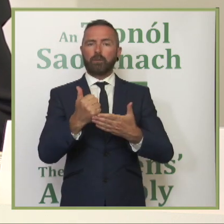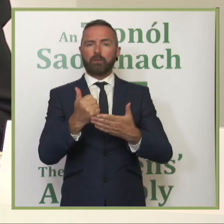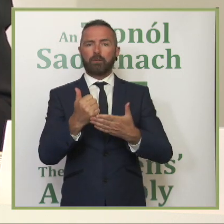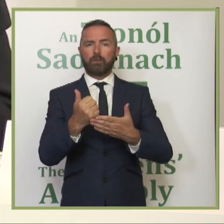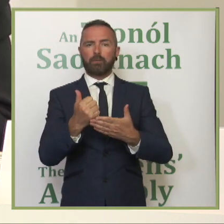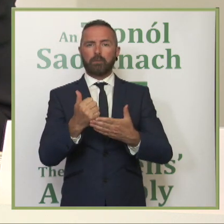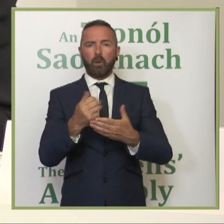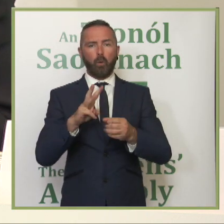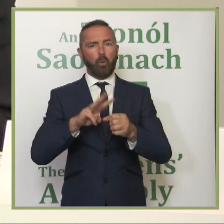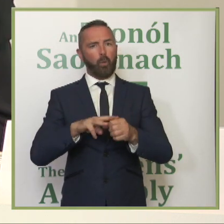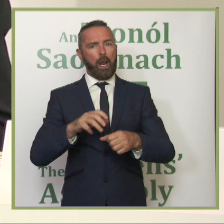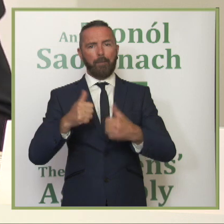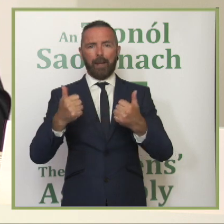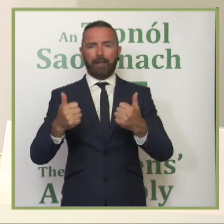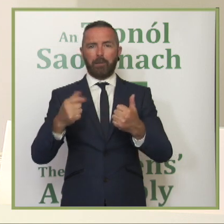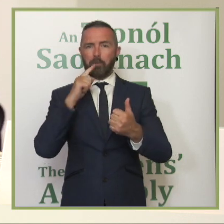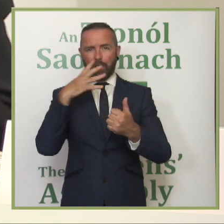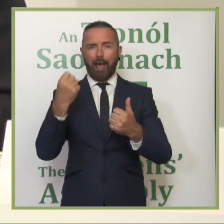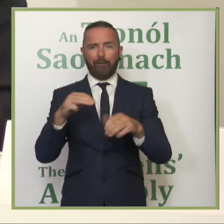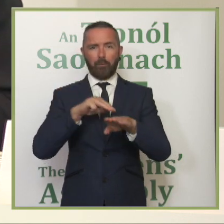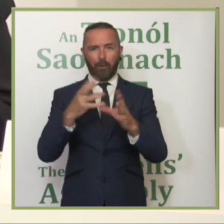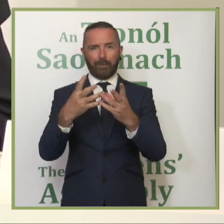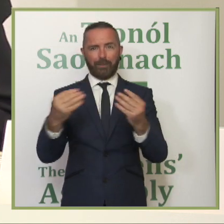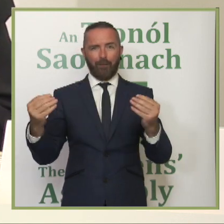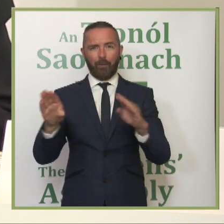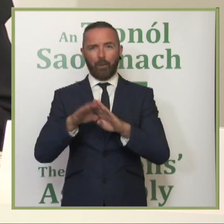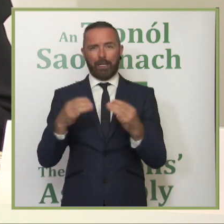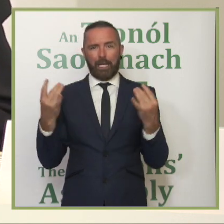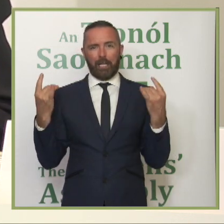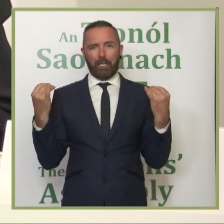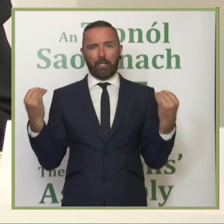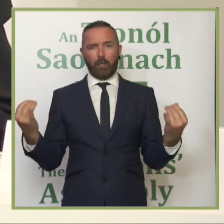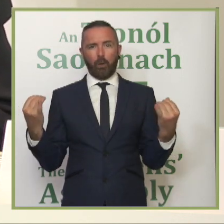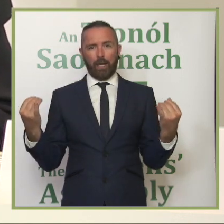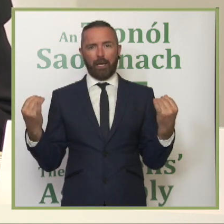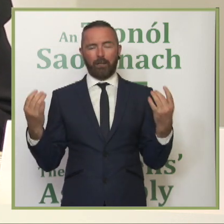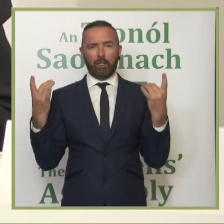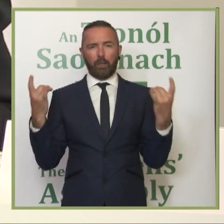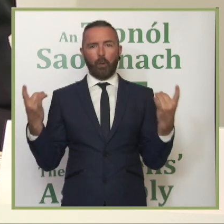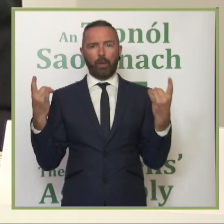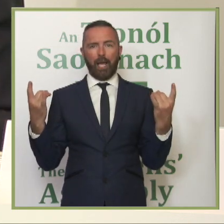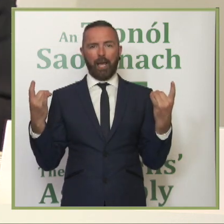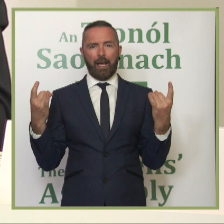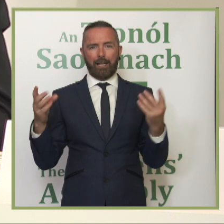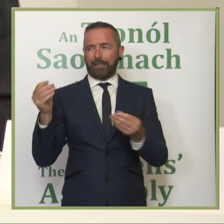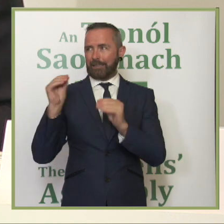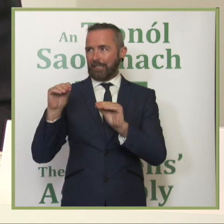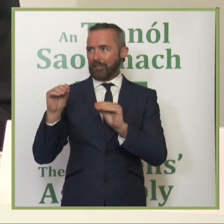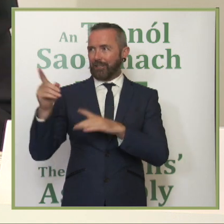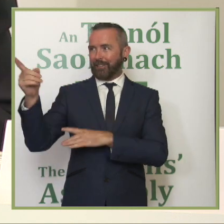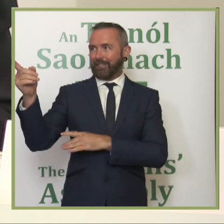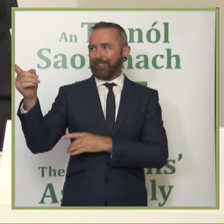well made, but we have it solved. You know, no, a really strong point and really well made. And let us take that away